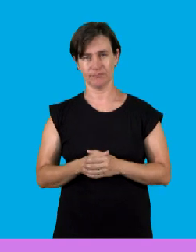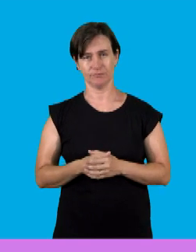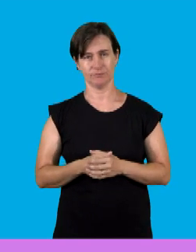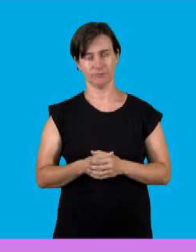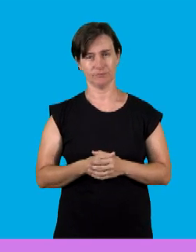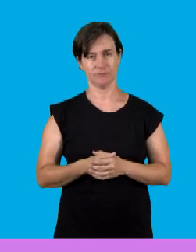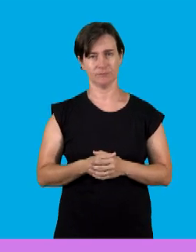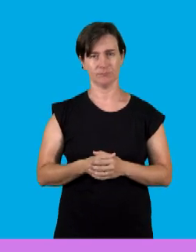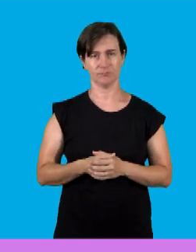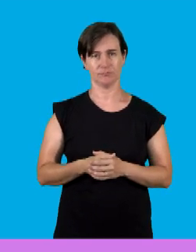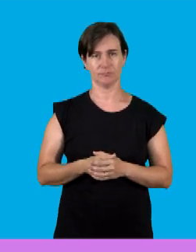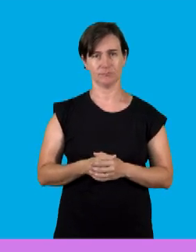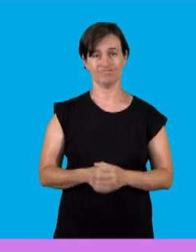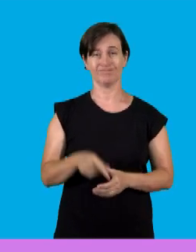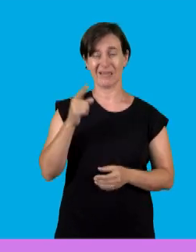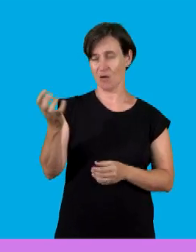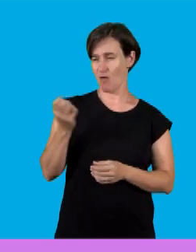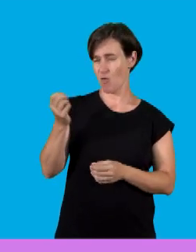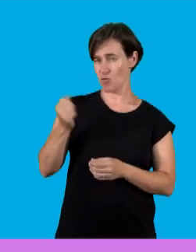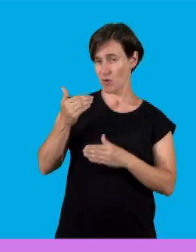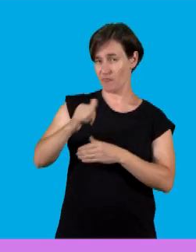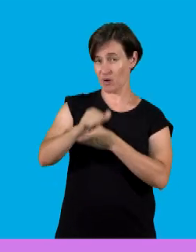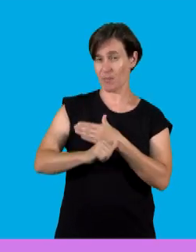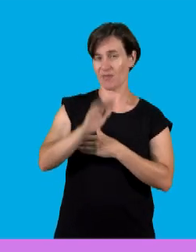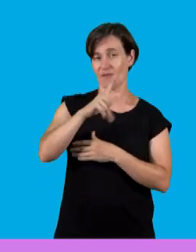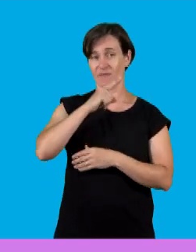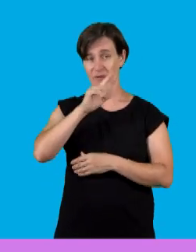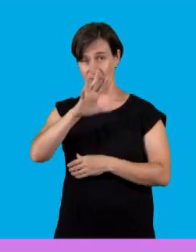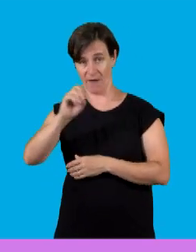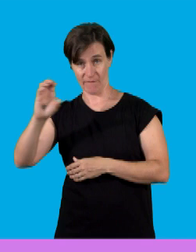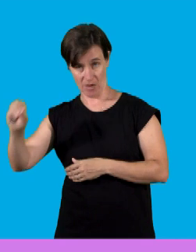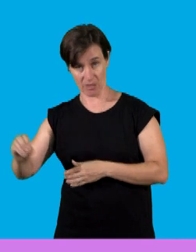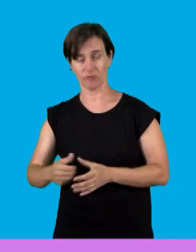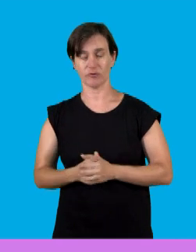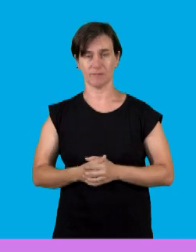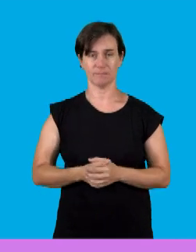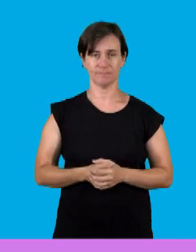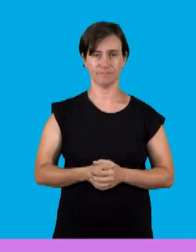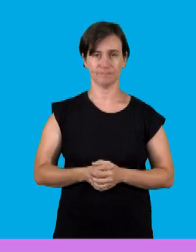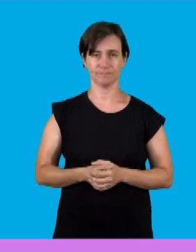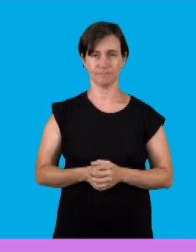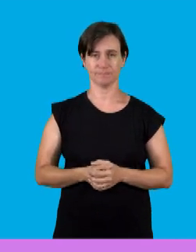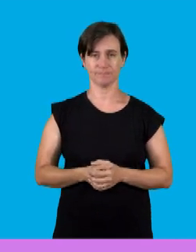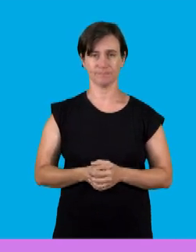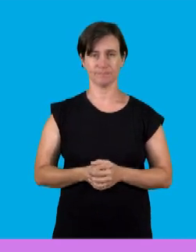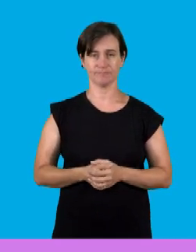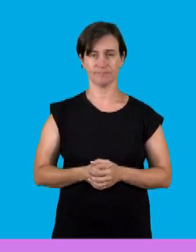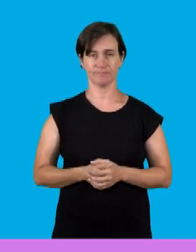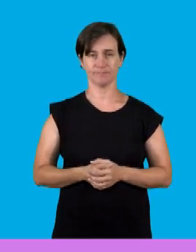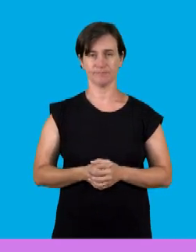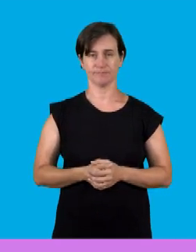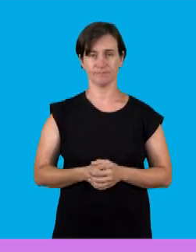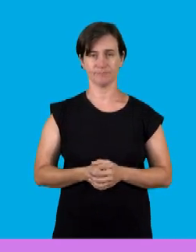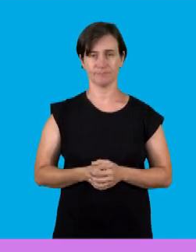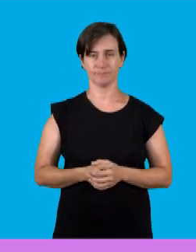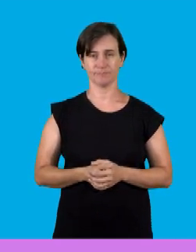Then also his monthly income is 5,500 rand. That's what we will need to answer this question. Okay, so